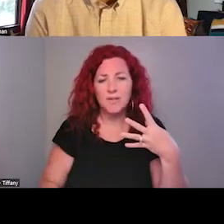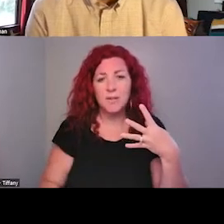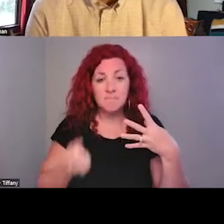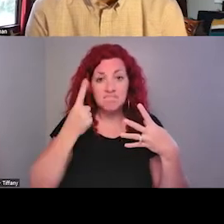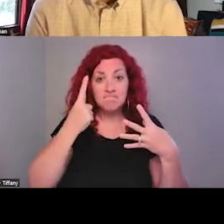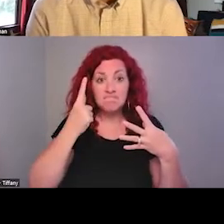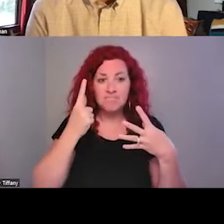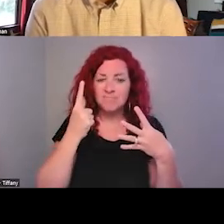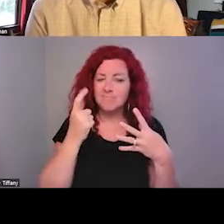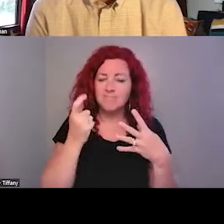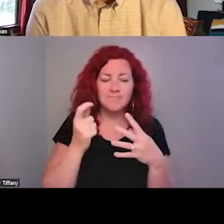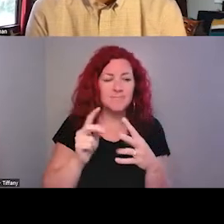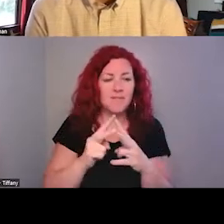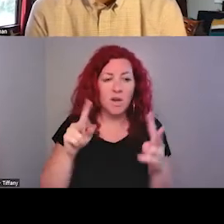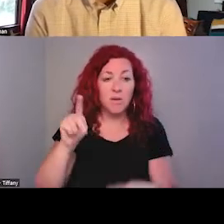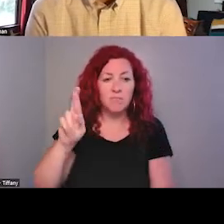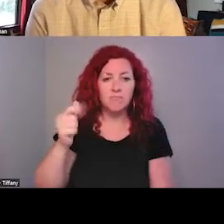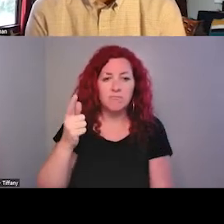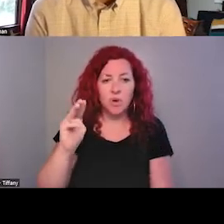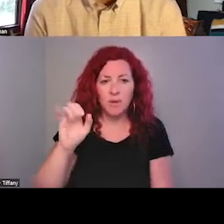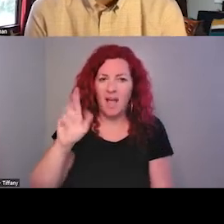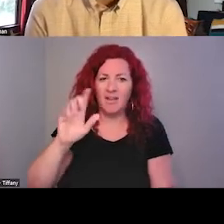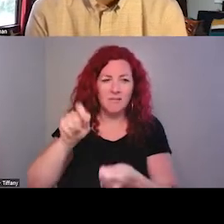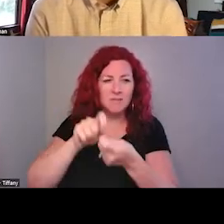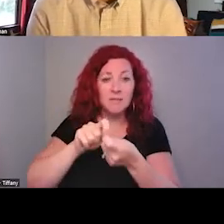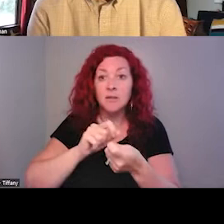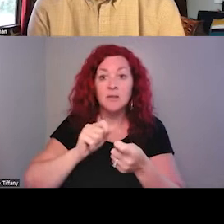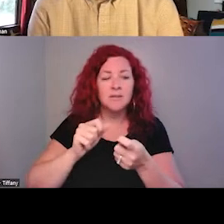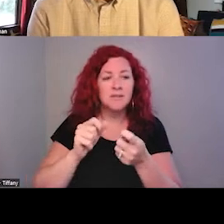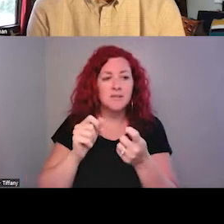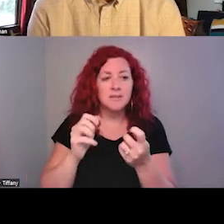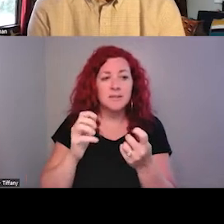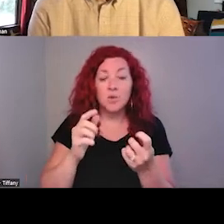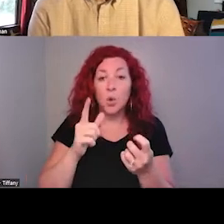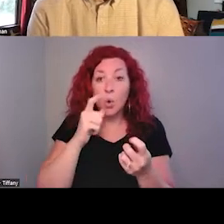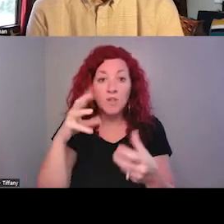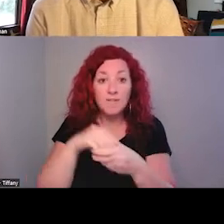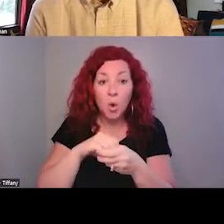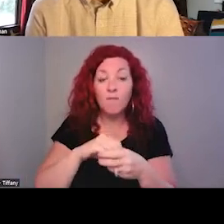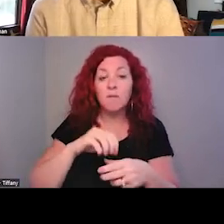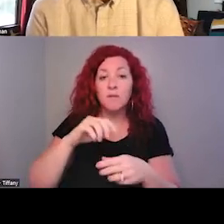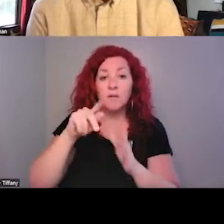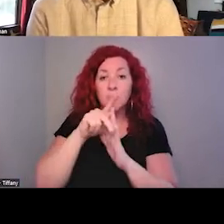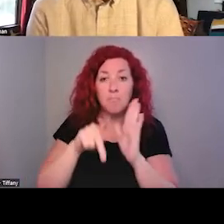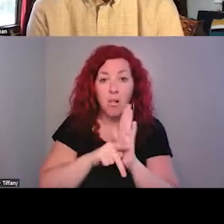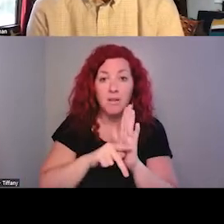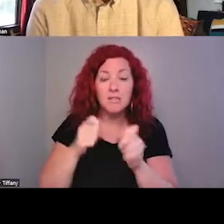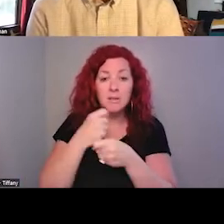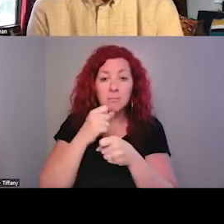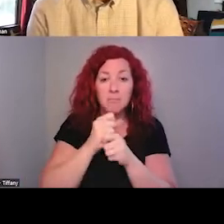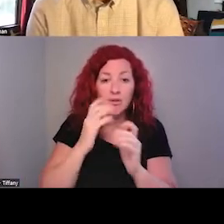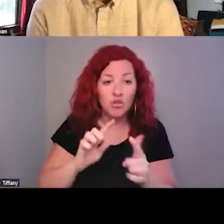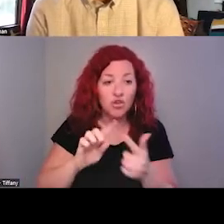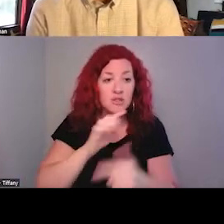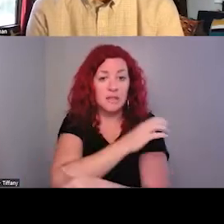very pragmatic. I want to be very kind of specific and pragmatic. So this is an audience here of policymakers, of clinicians, of people